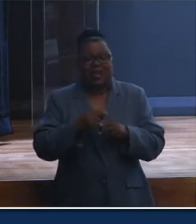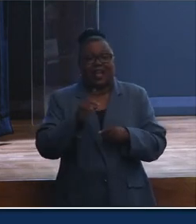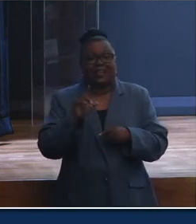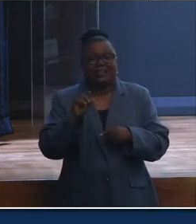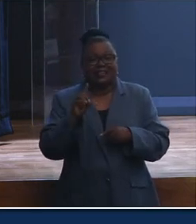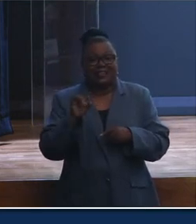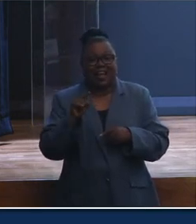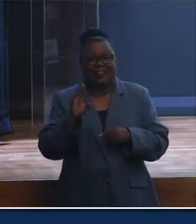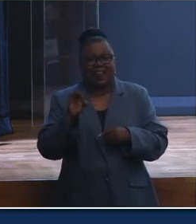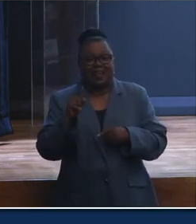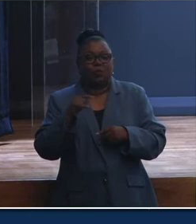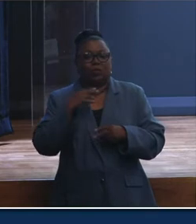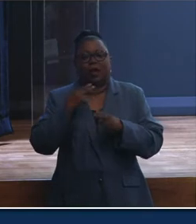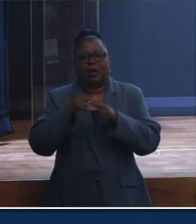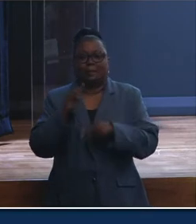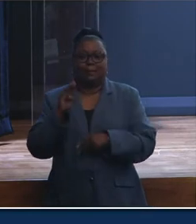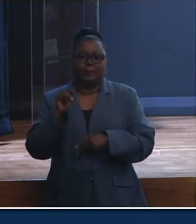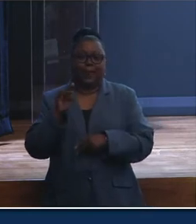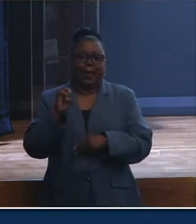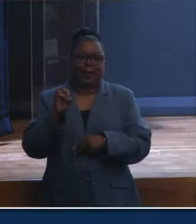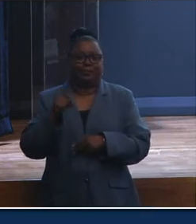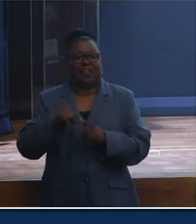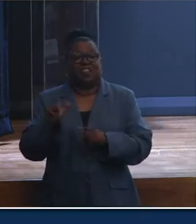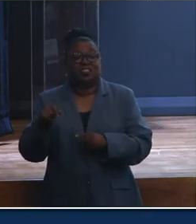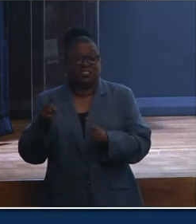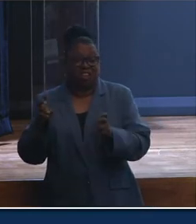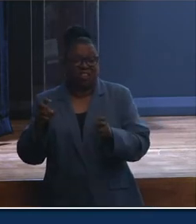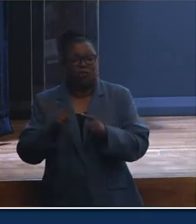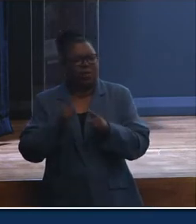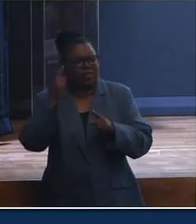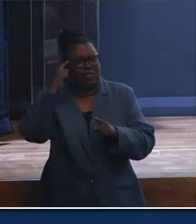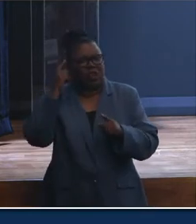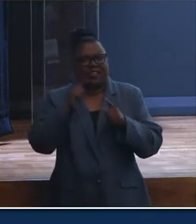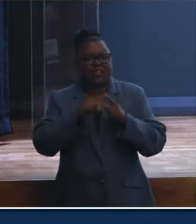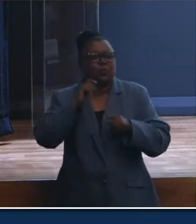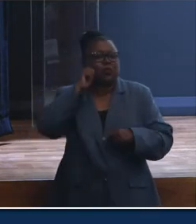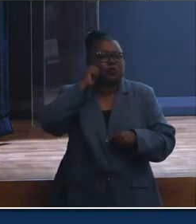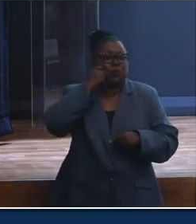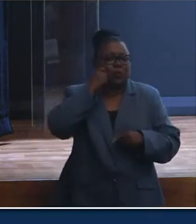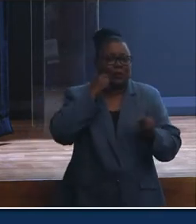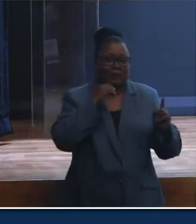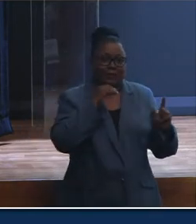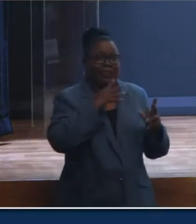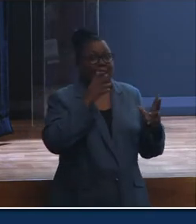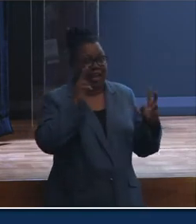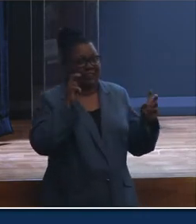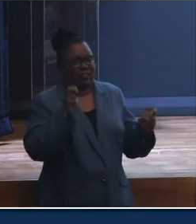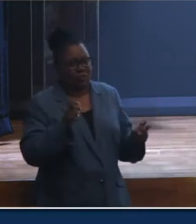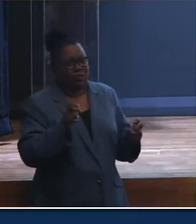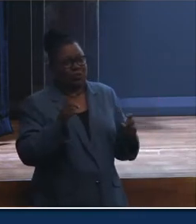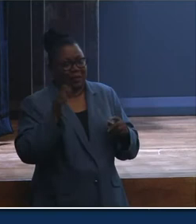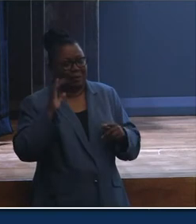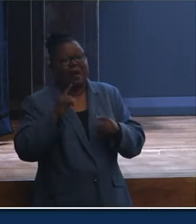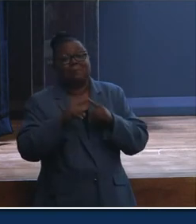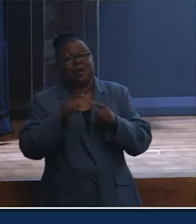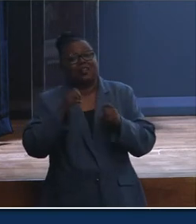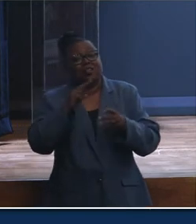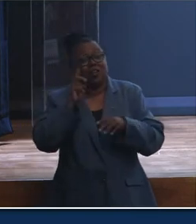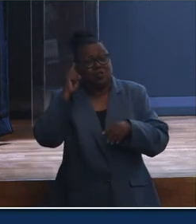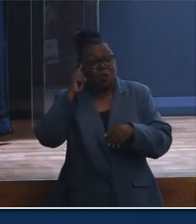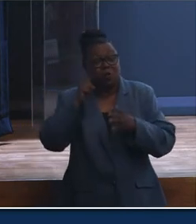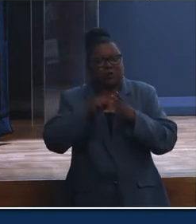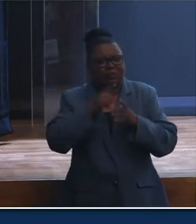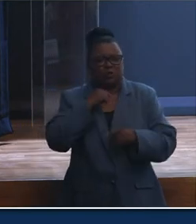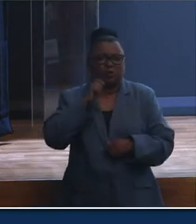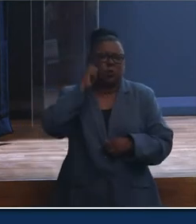calling them babes. That's another issue, except the notion that this was cool. There's a lot of issues with that. There were a lot of issues with that, but the notion that this